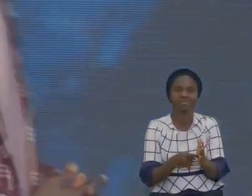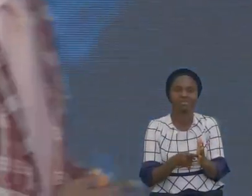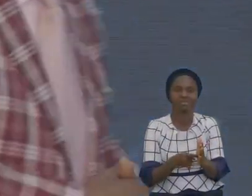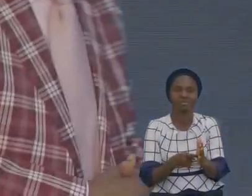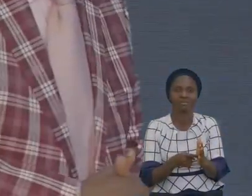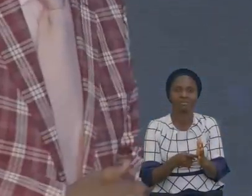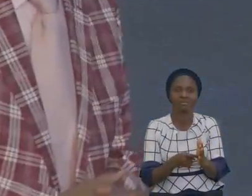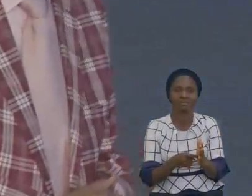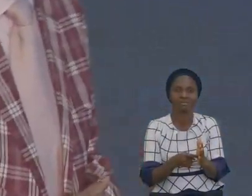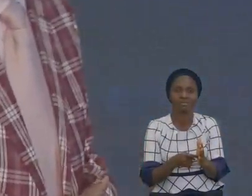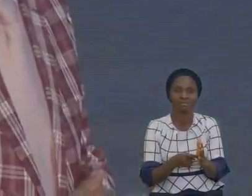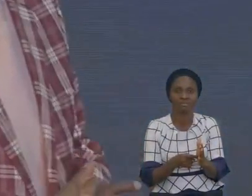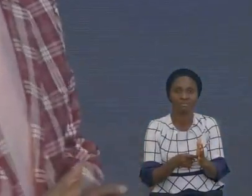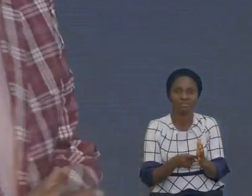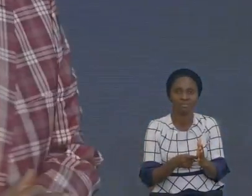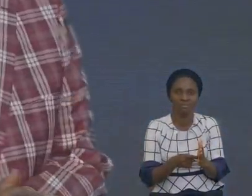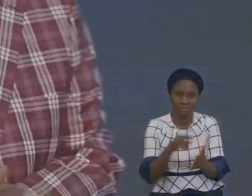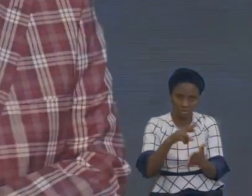verse 6.